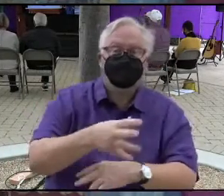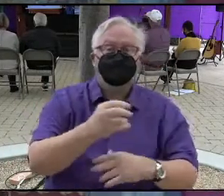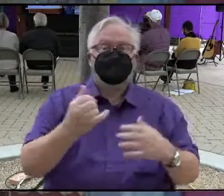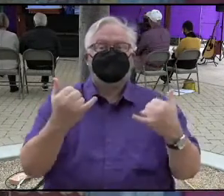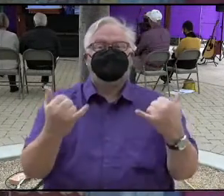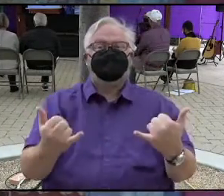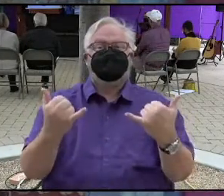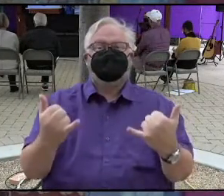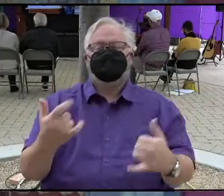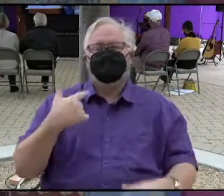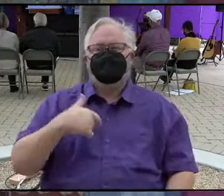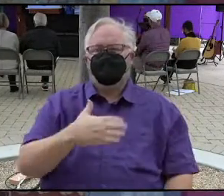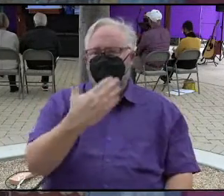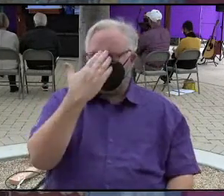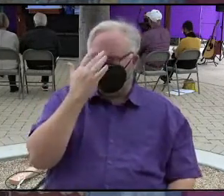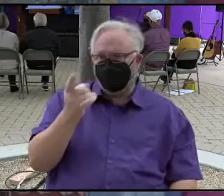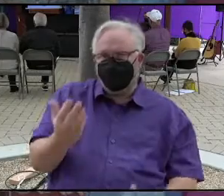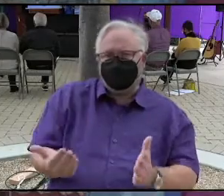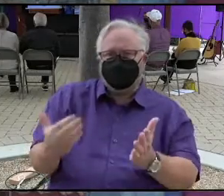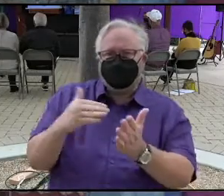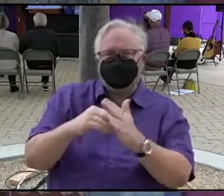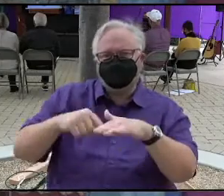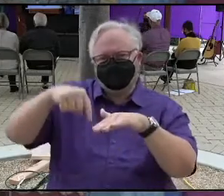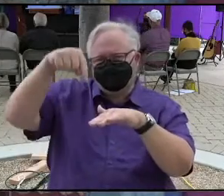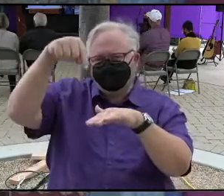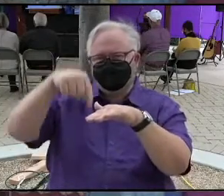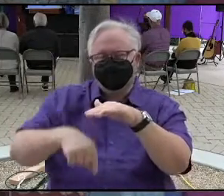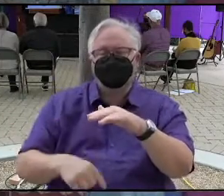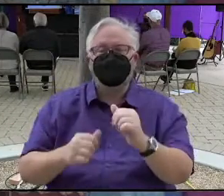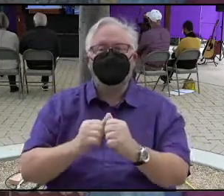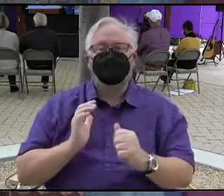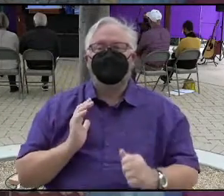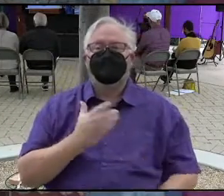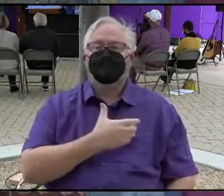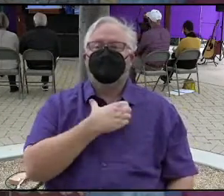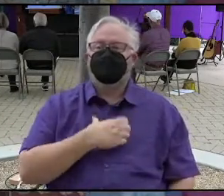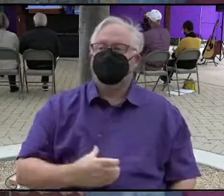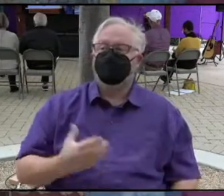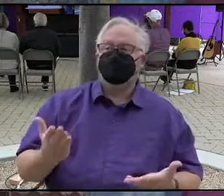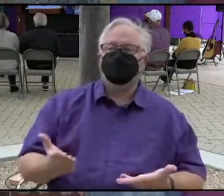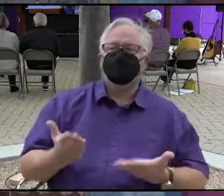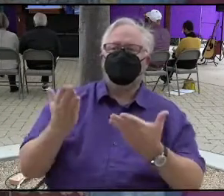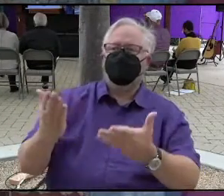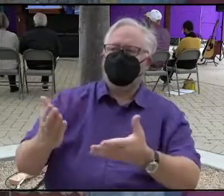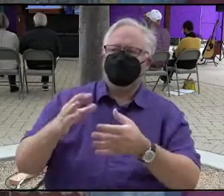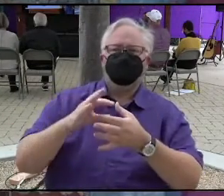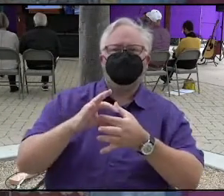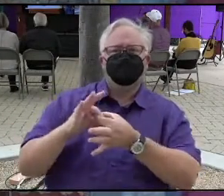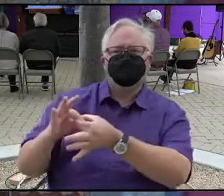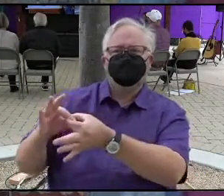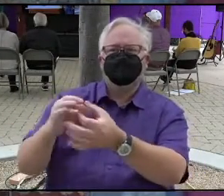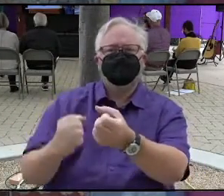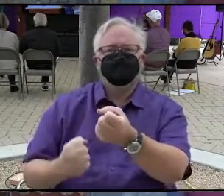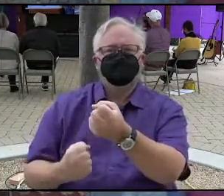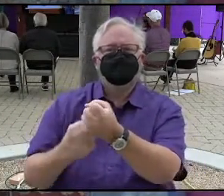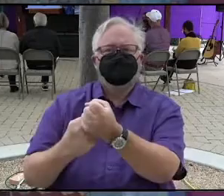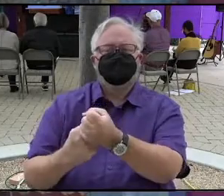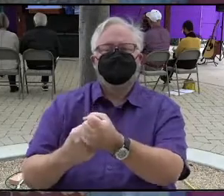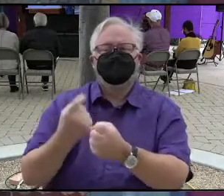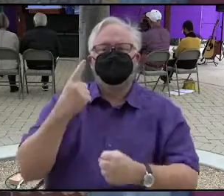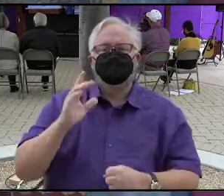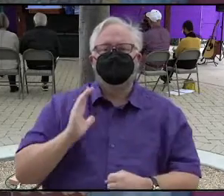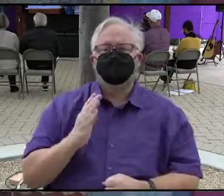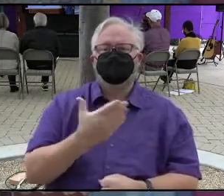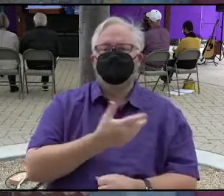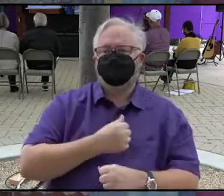we know you again deeply in our desire to offer solidarity and support to our